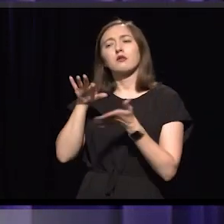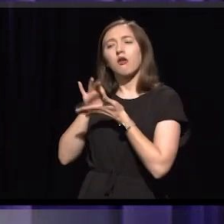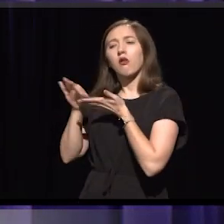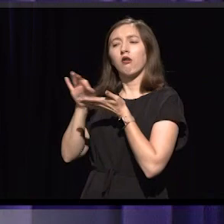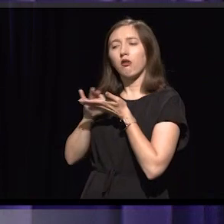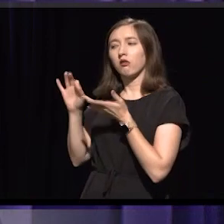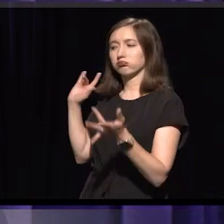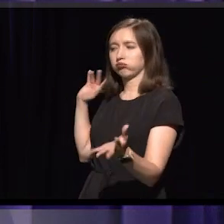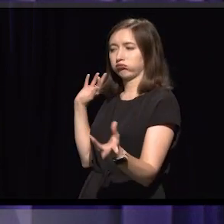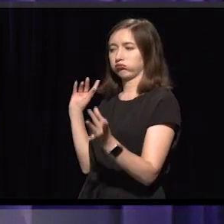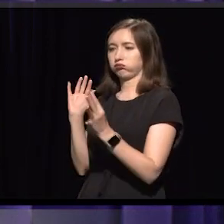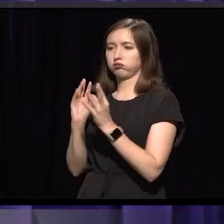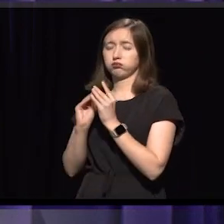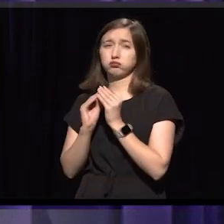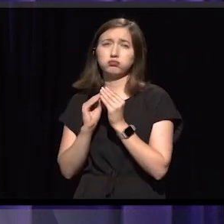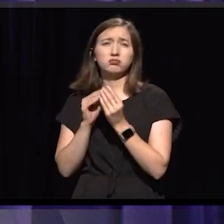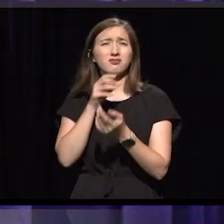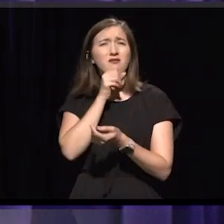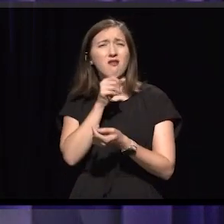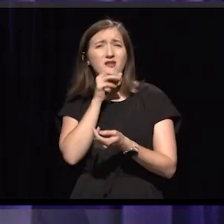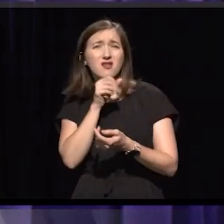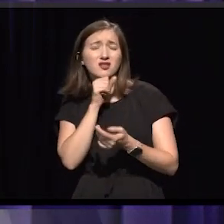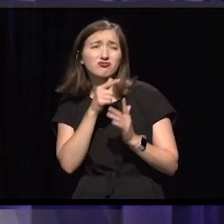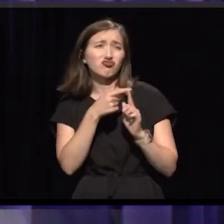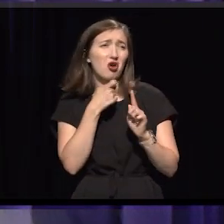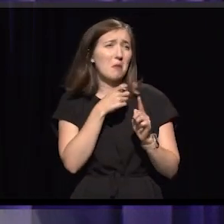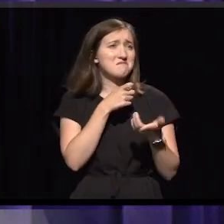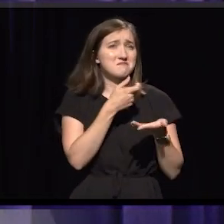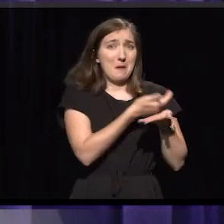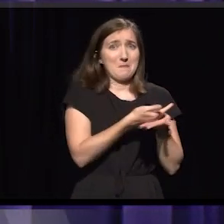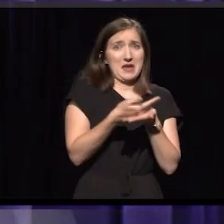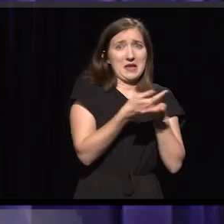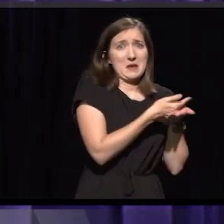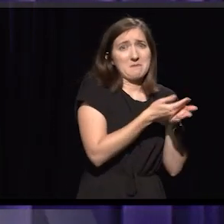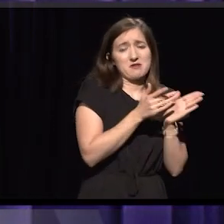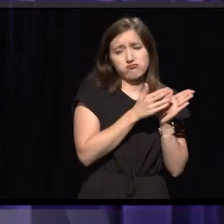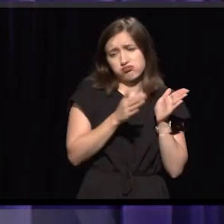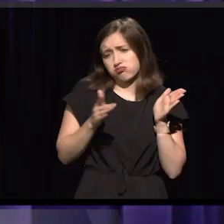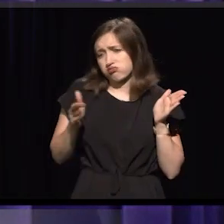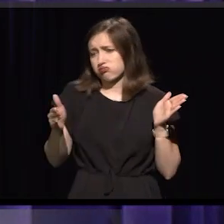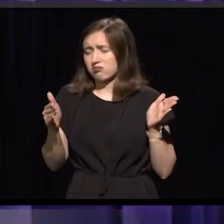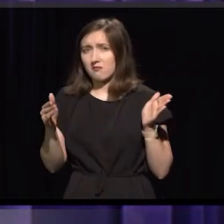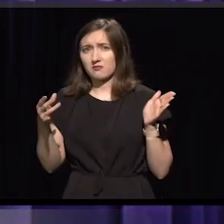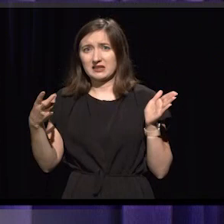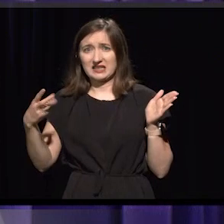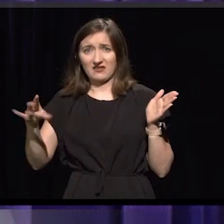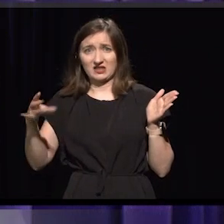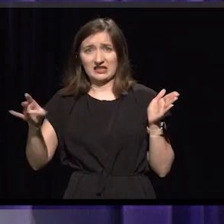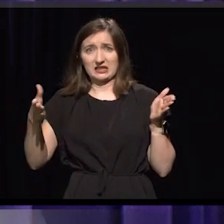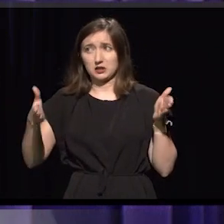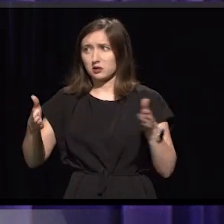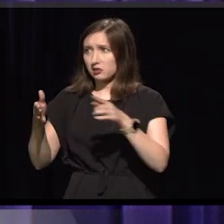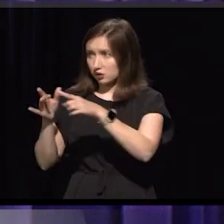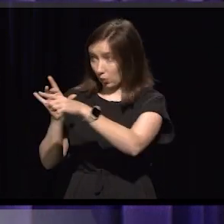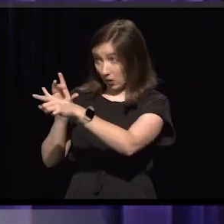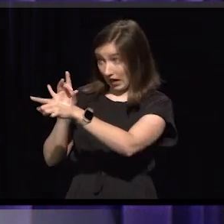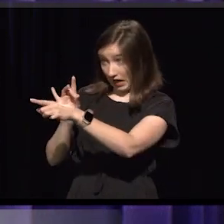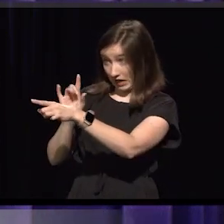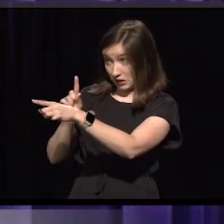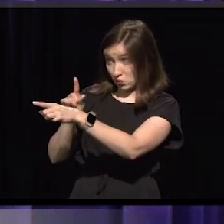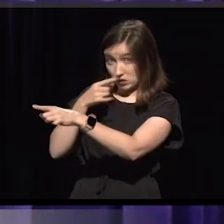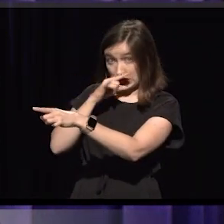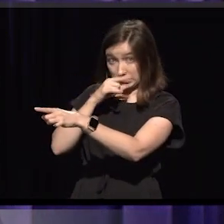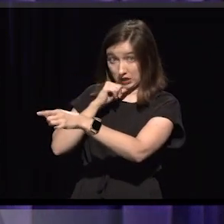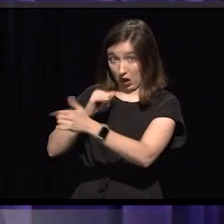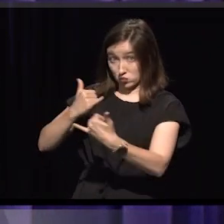to 17 years. So wait, the 81 number is not where we stand right now in the county? That's